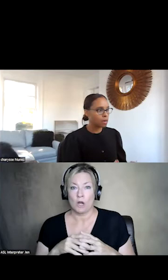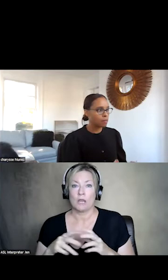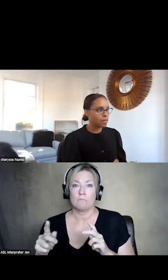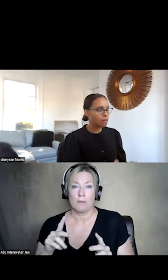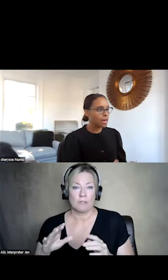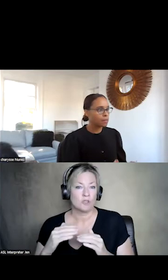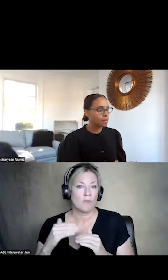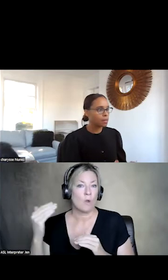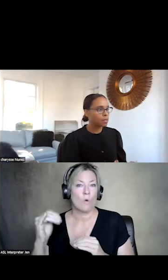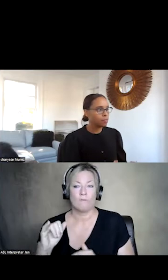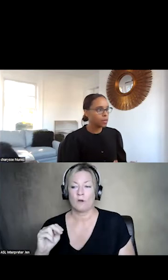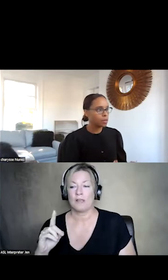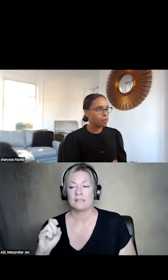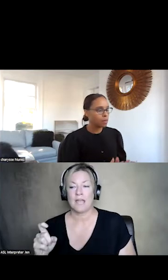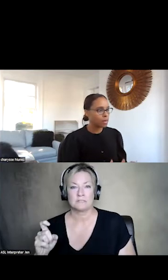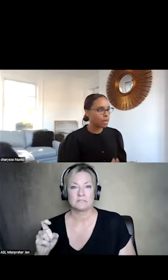over-index in that